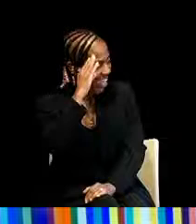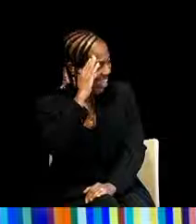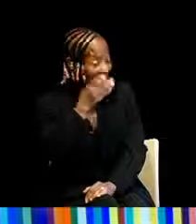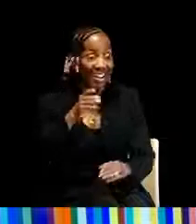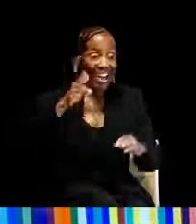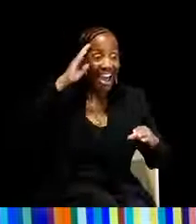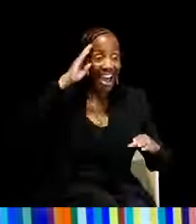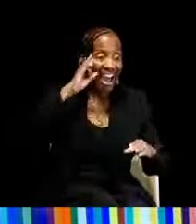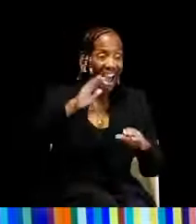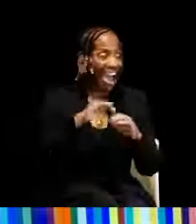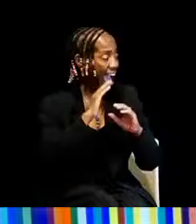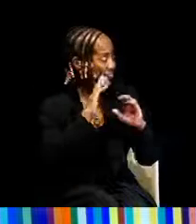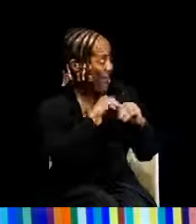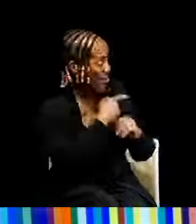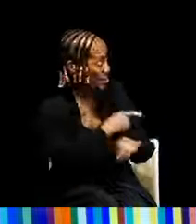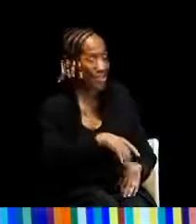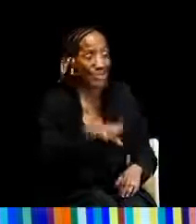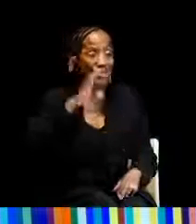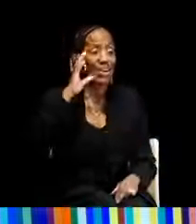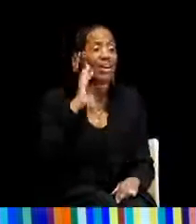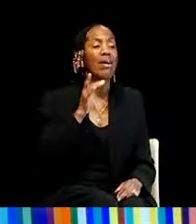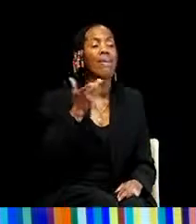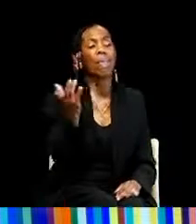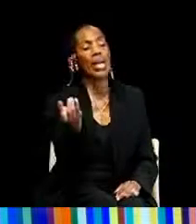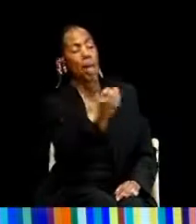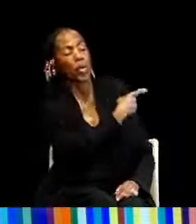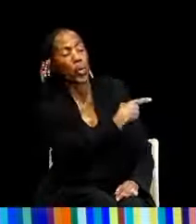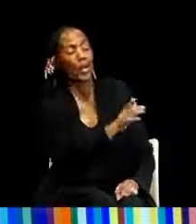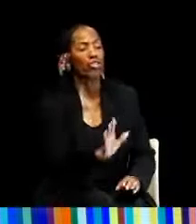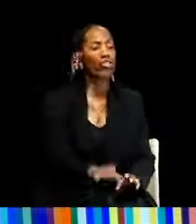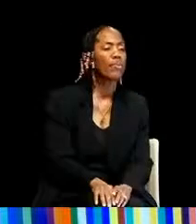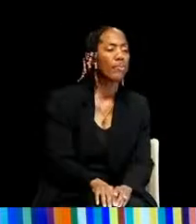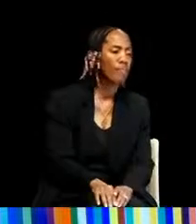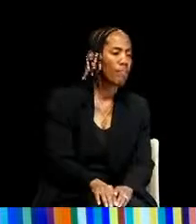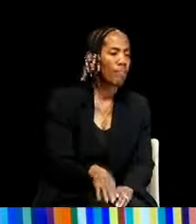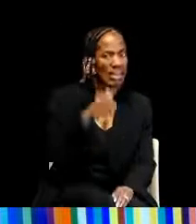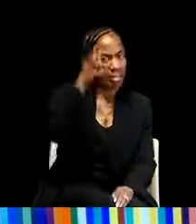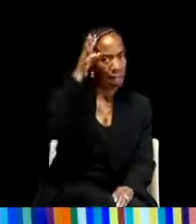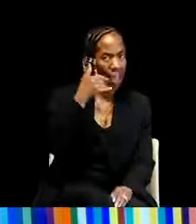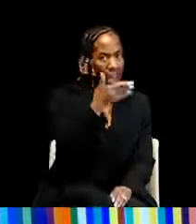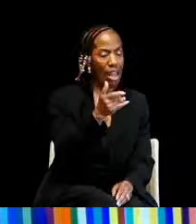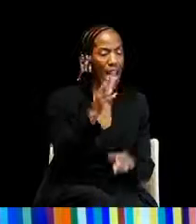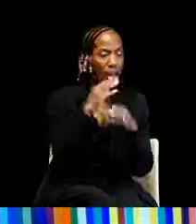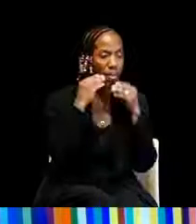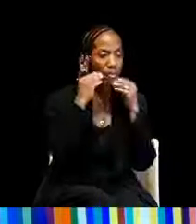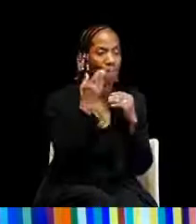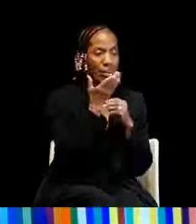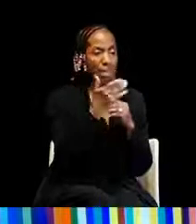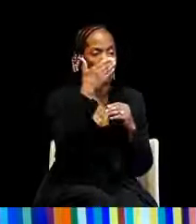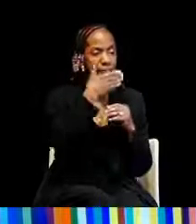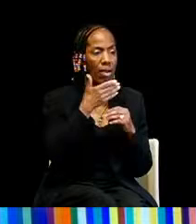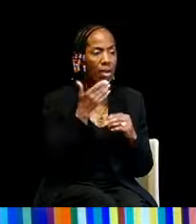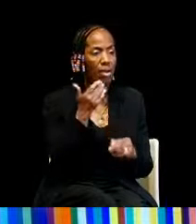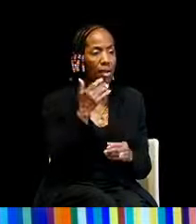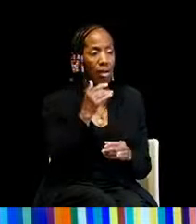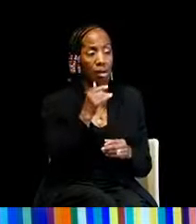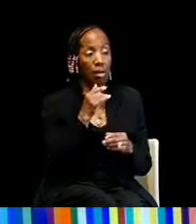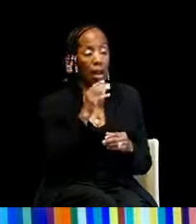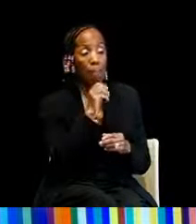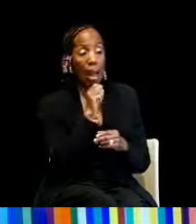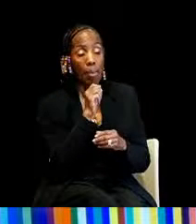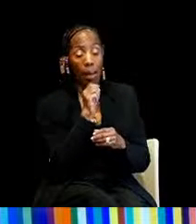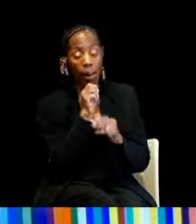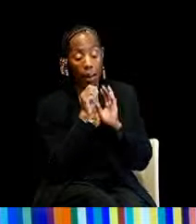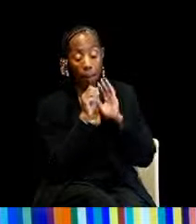Hi, friend. So I had a question because I know that there's a lot of people.